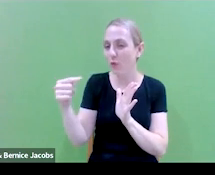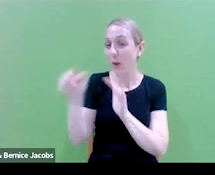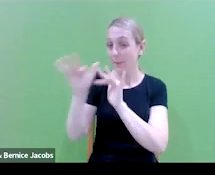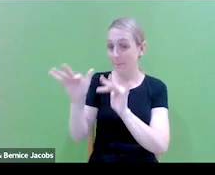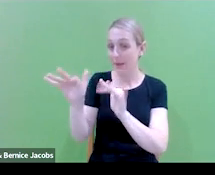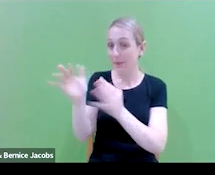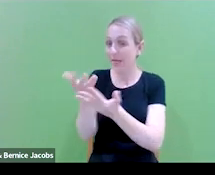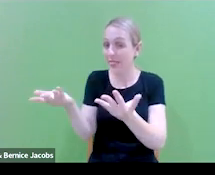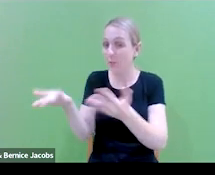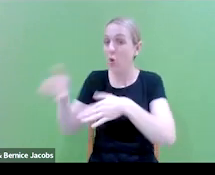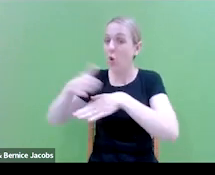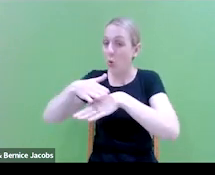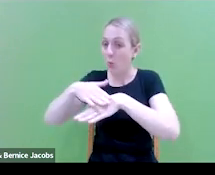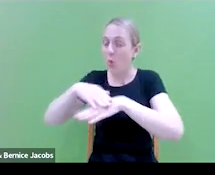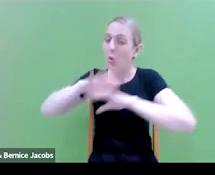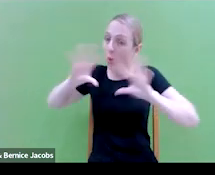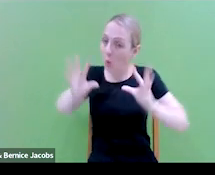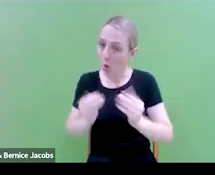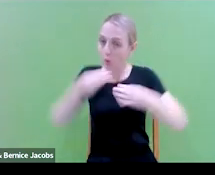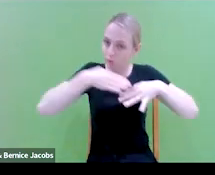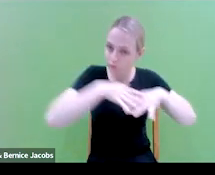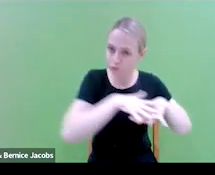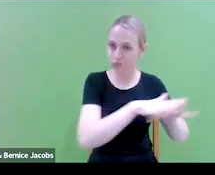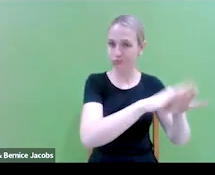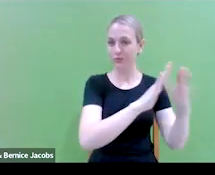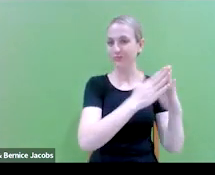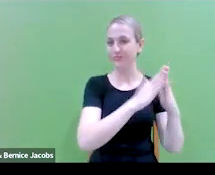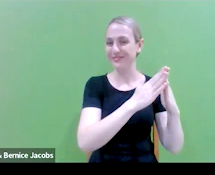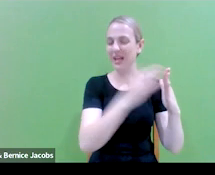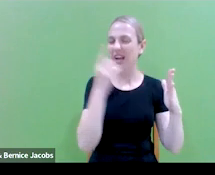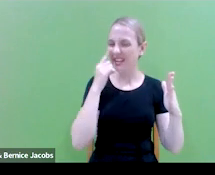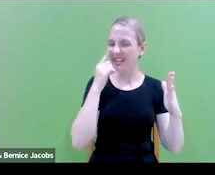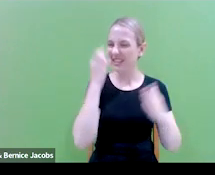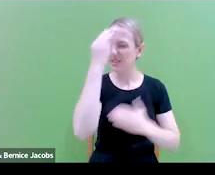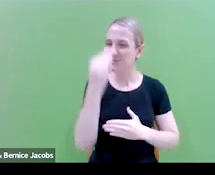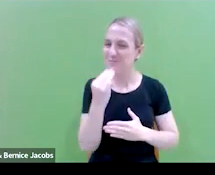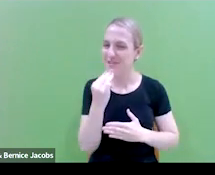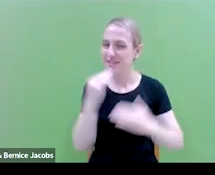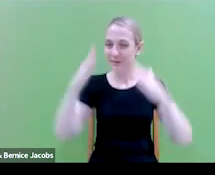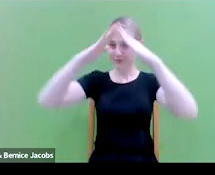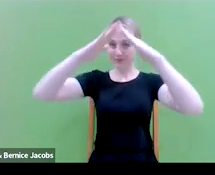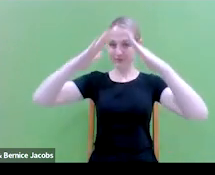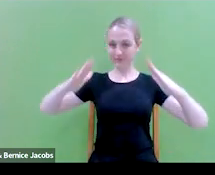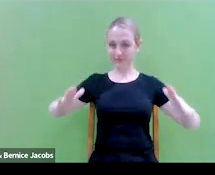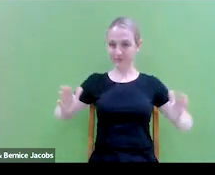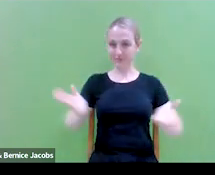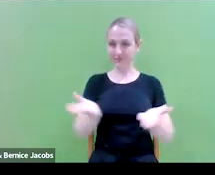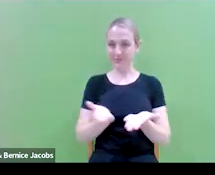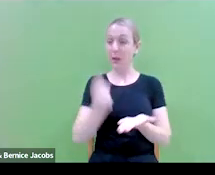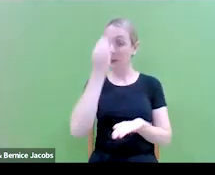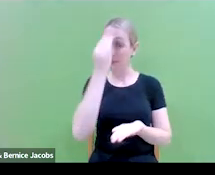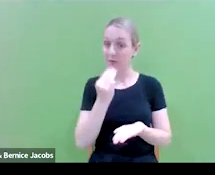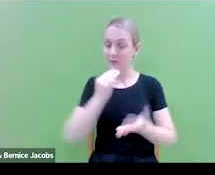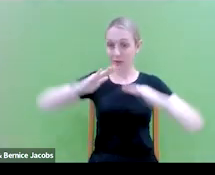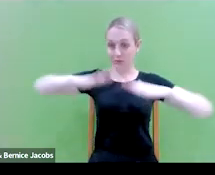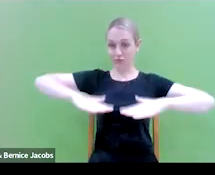more holistically into society. So on the screen is an image of a pyramid of users. Right at the bottom